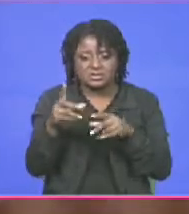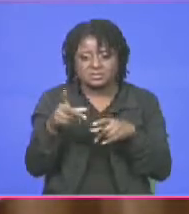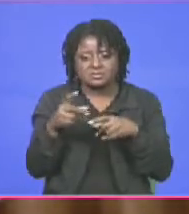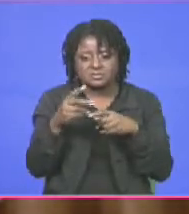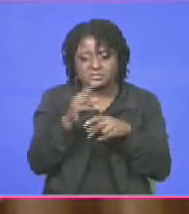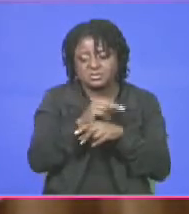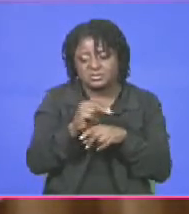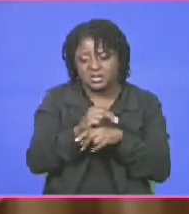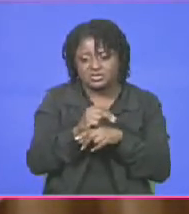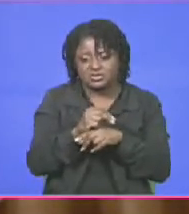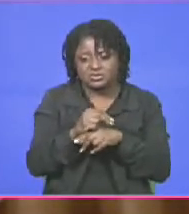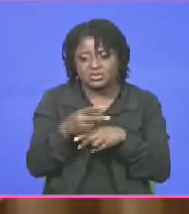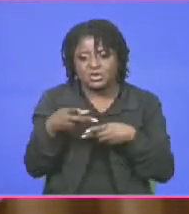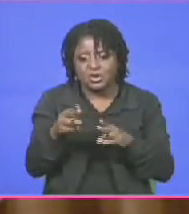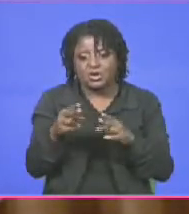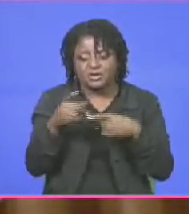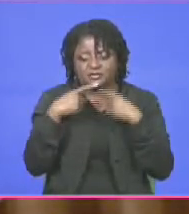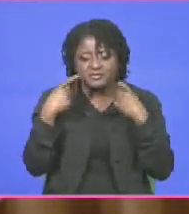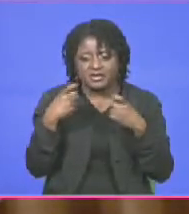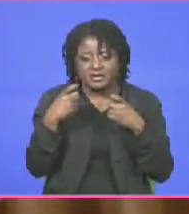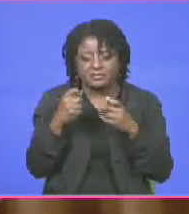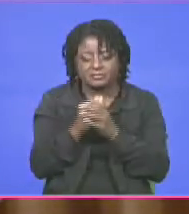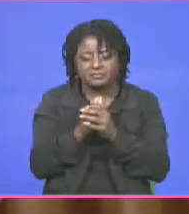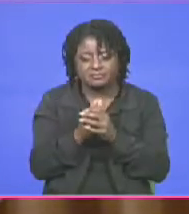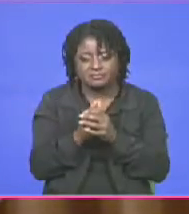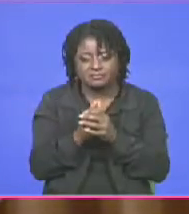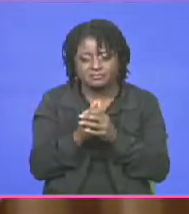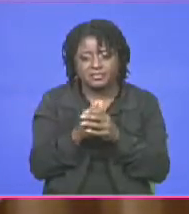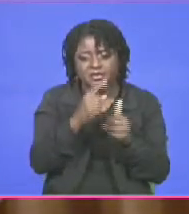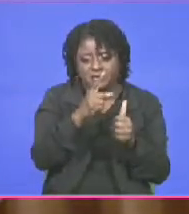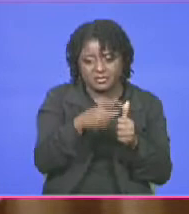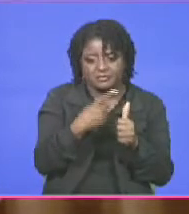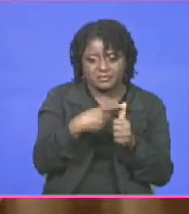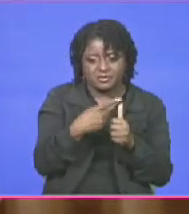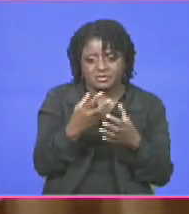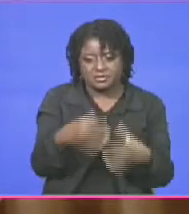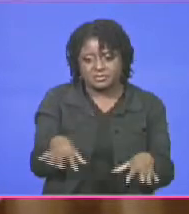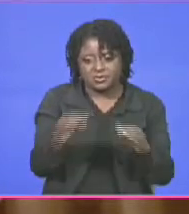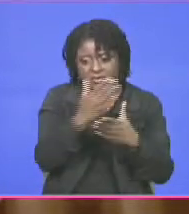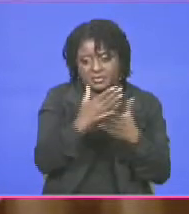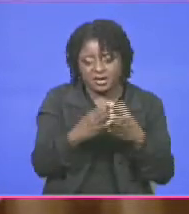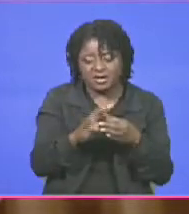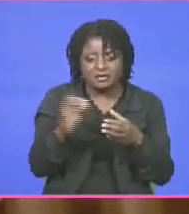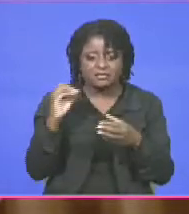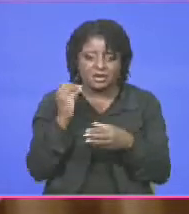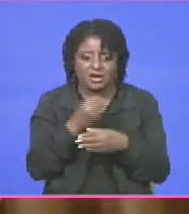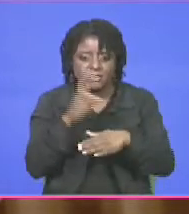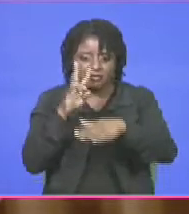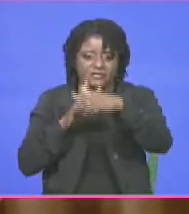programs. The first key element of our vision is